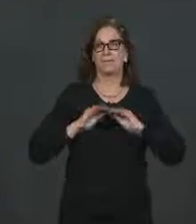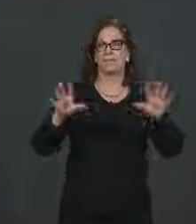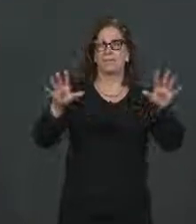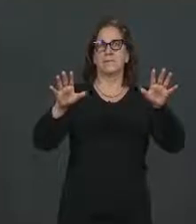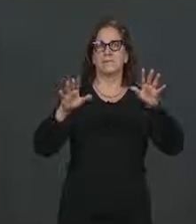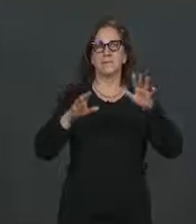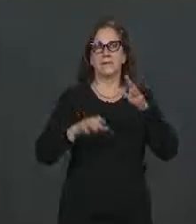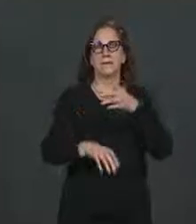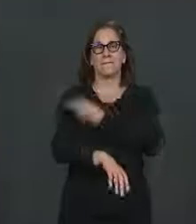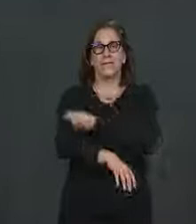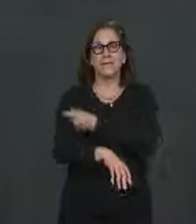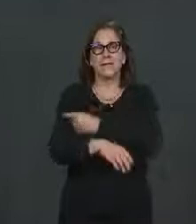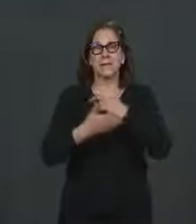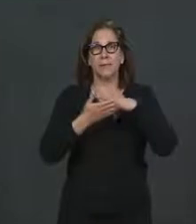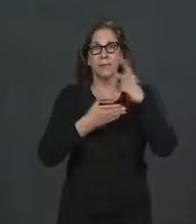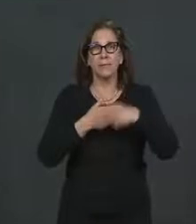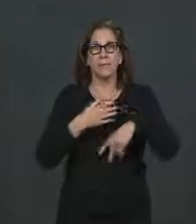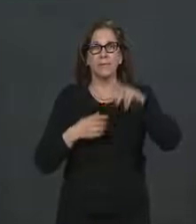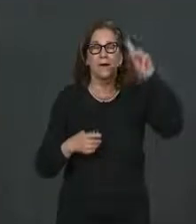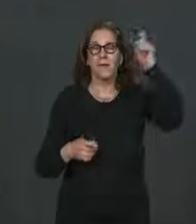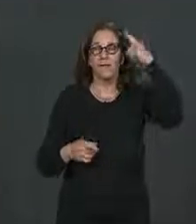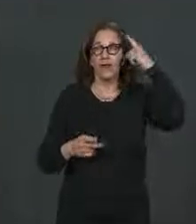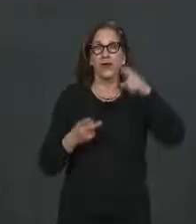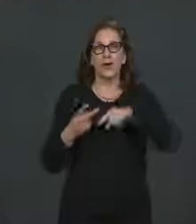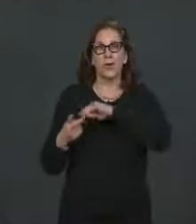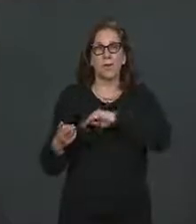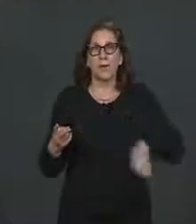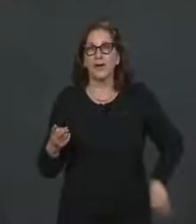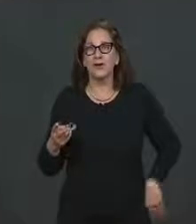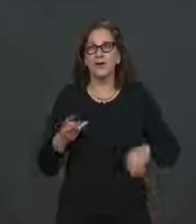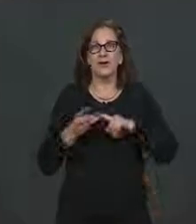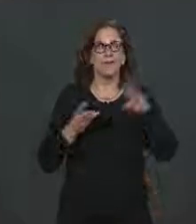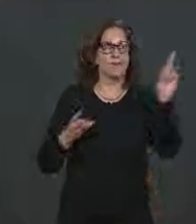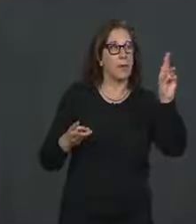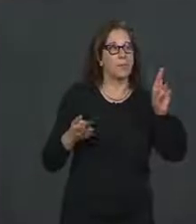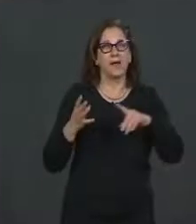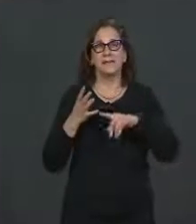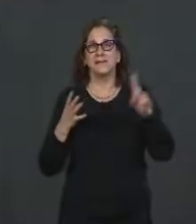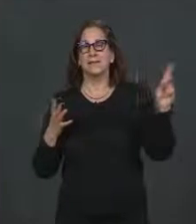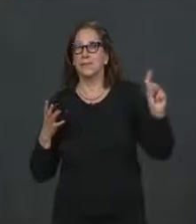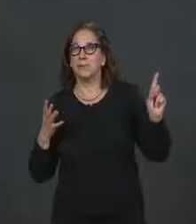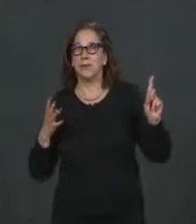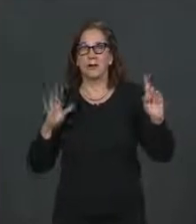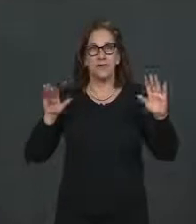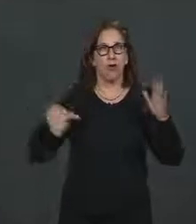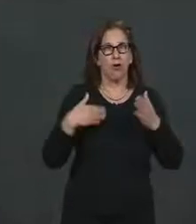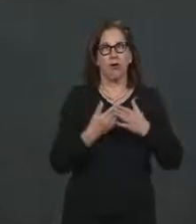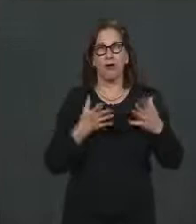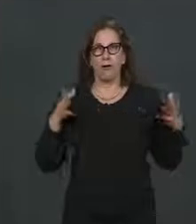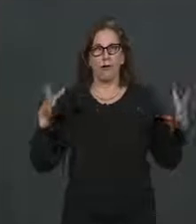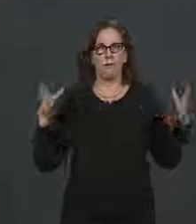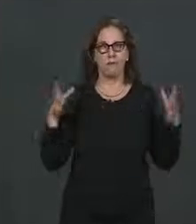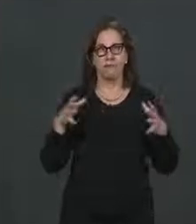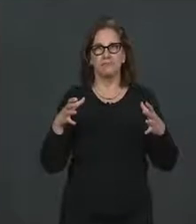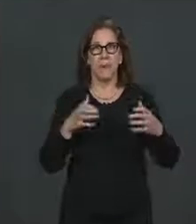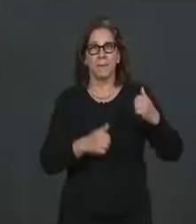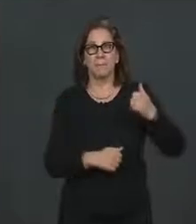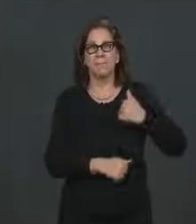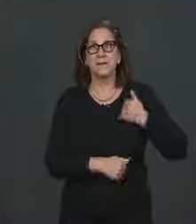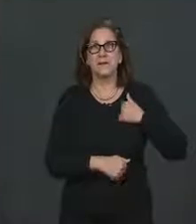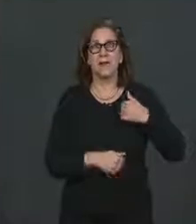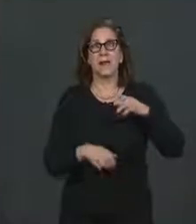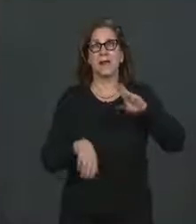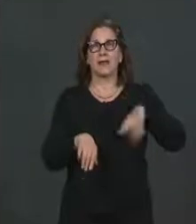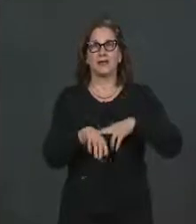Governors and mayors of both political parties, Republicans and Democrats, have stepped up as well. Our military, our National Guard, FEMA, they